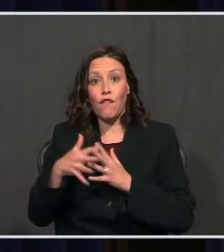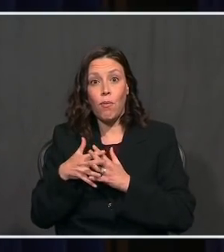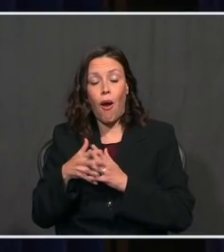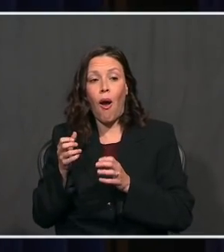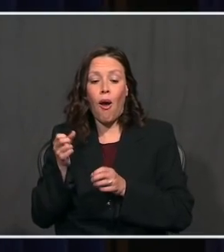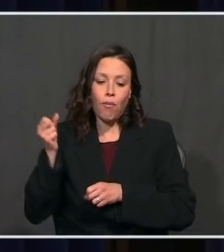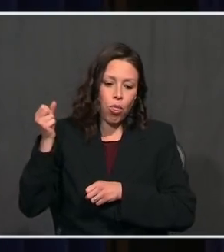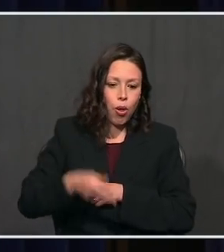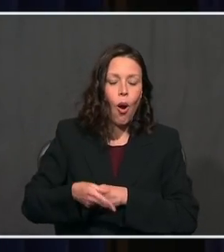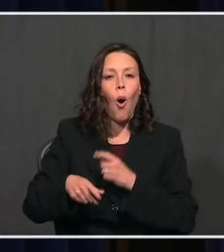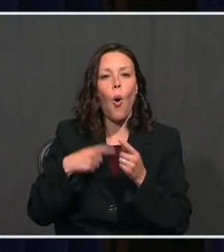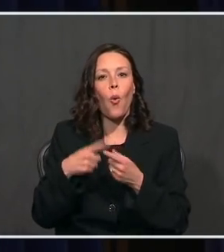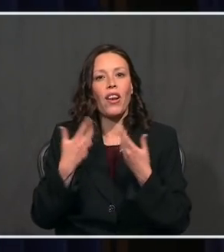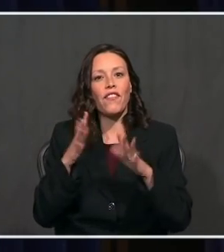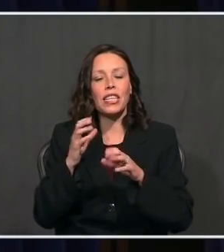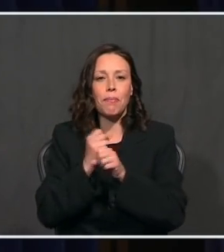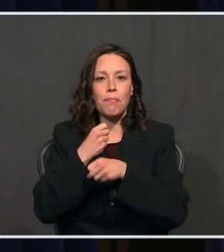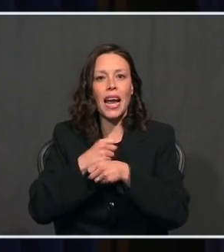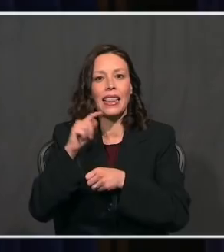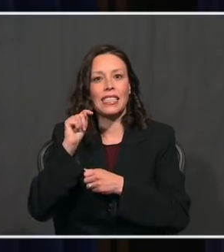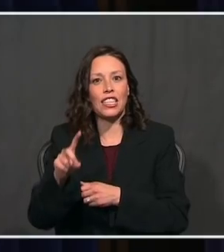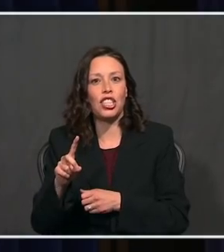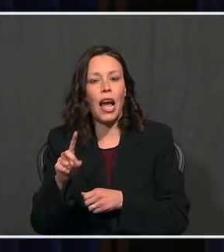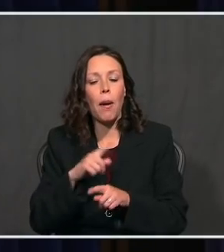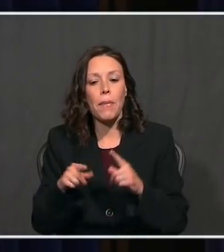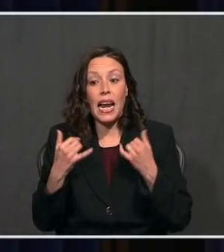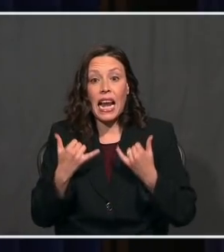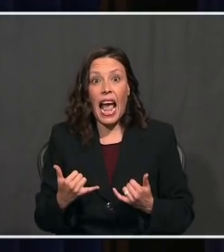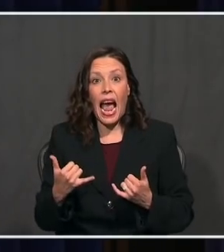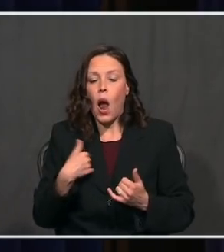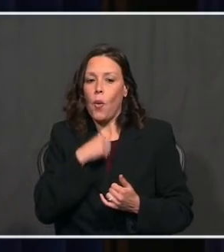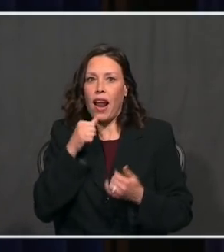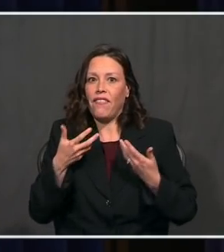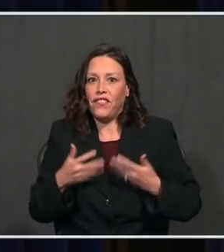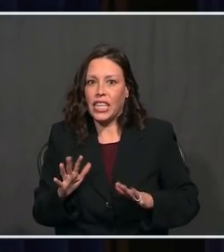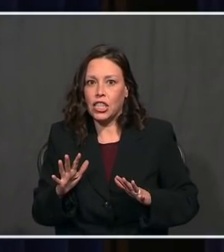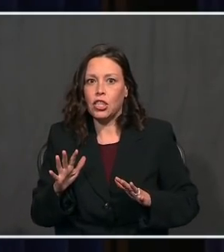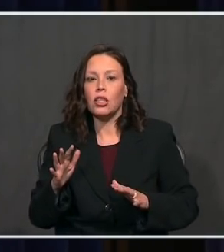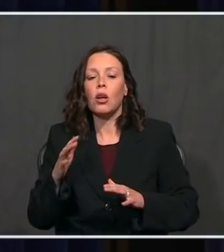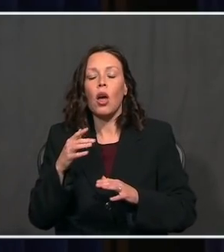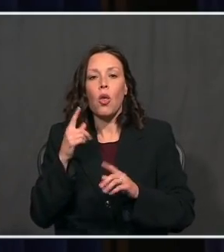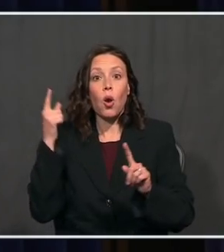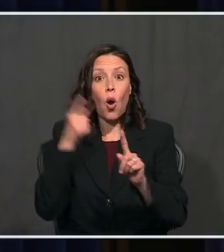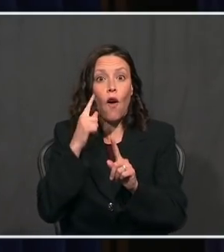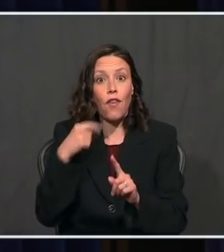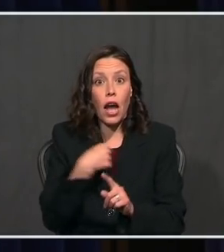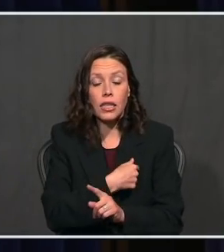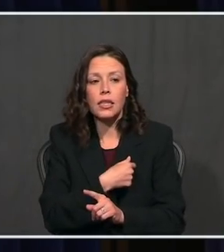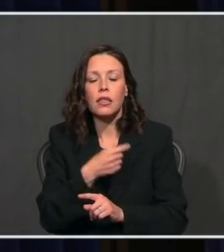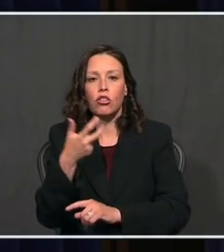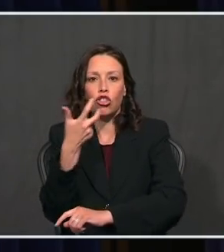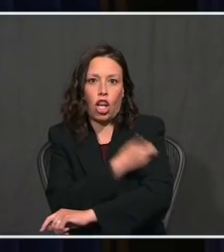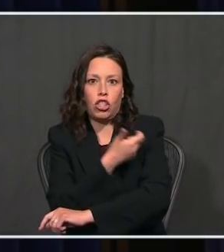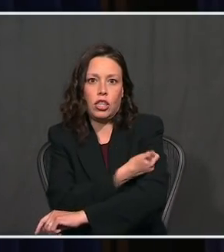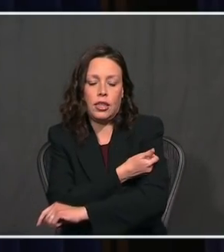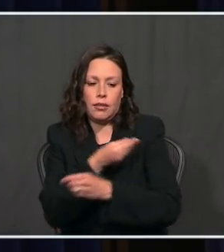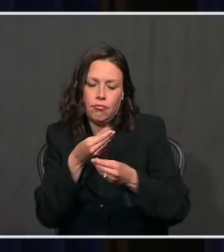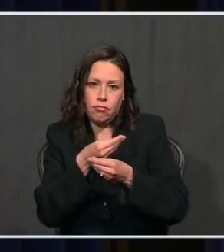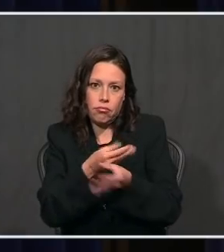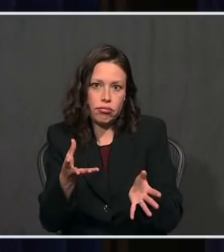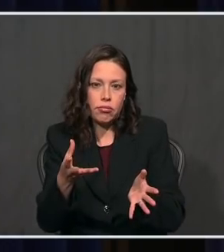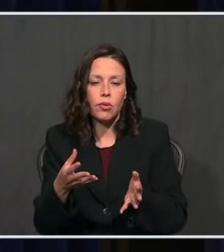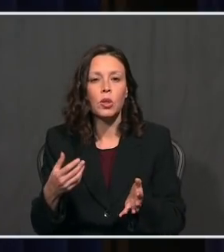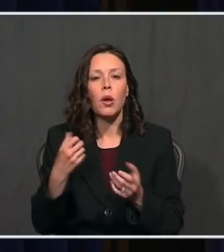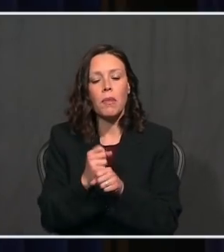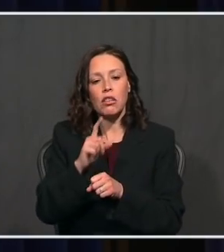zone. Well, what is the end zone described as here? Shots in arms, right? And so we want to make sure